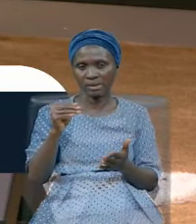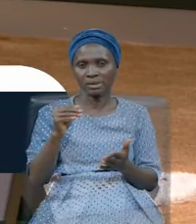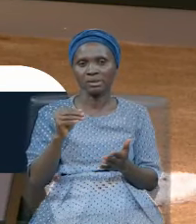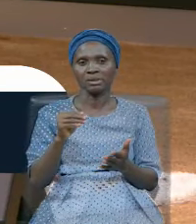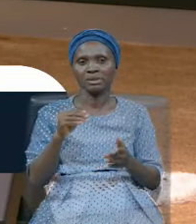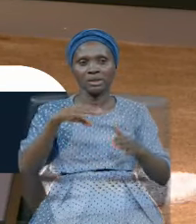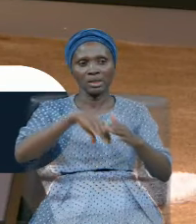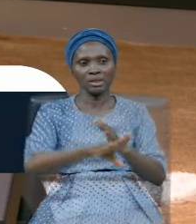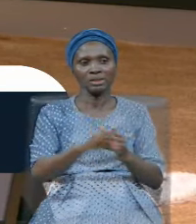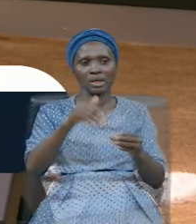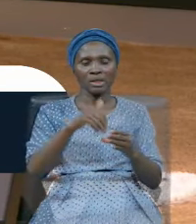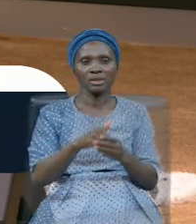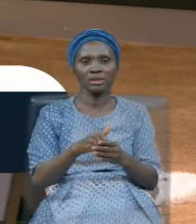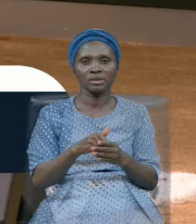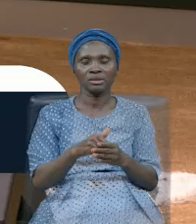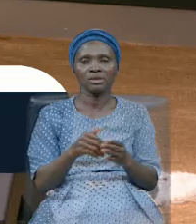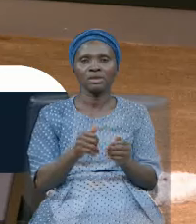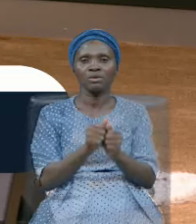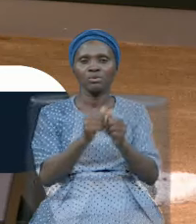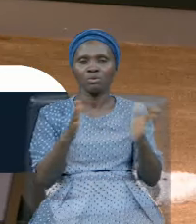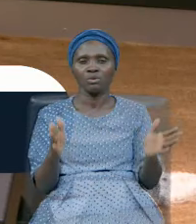ordained to this